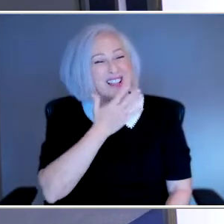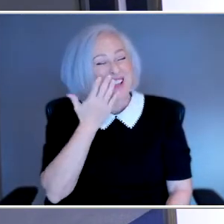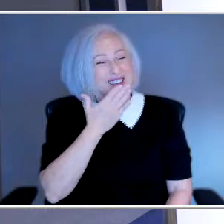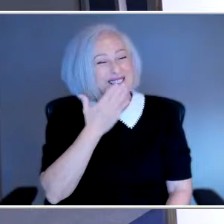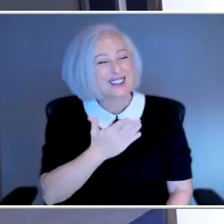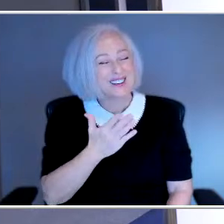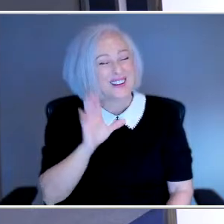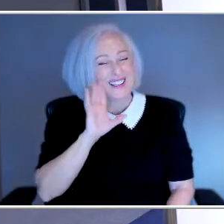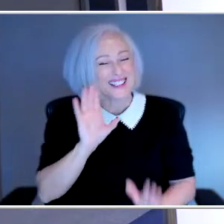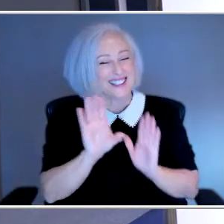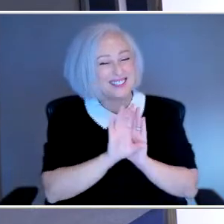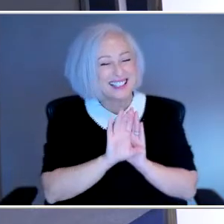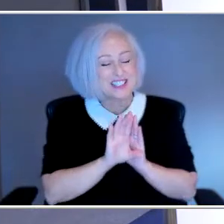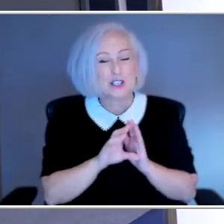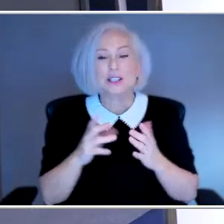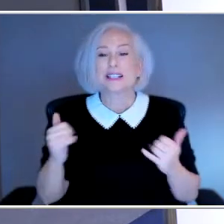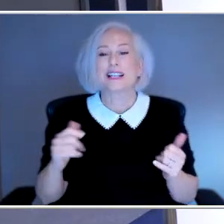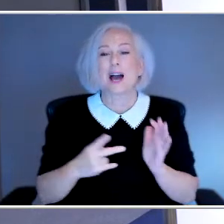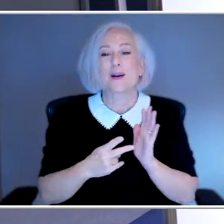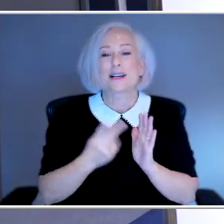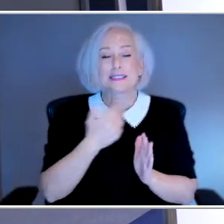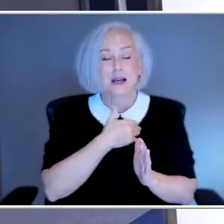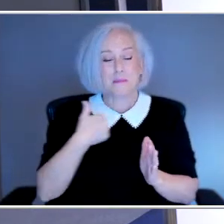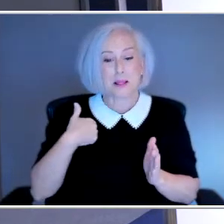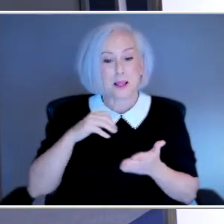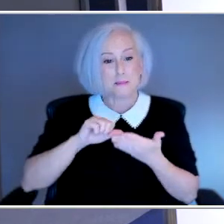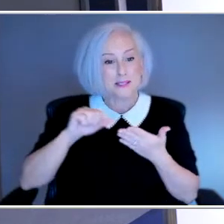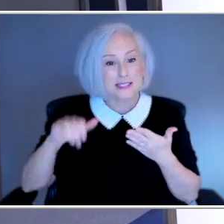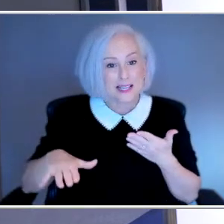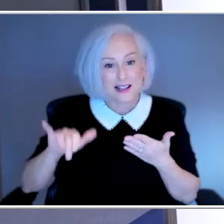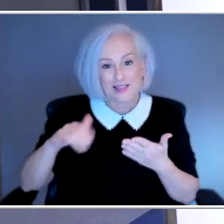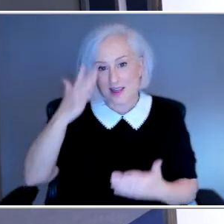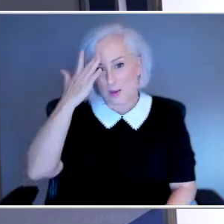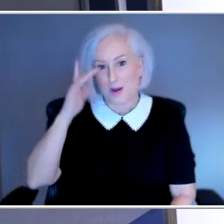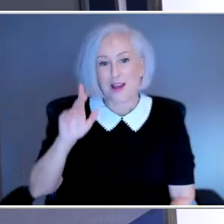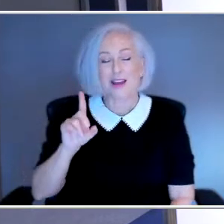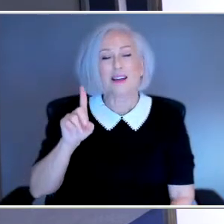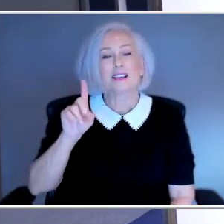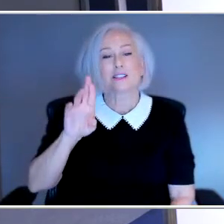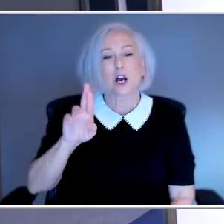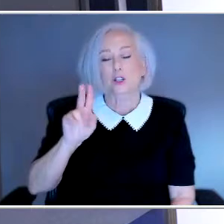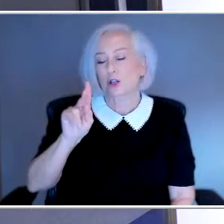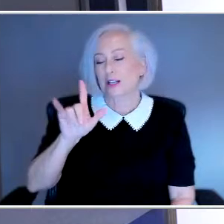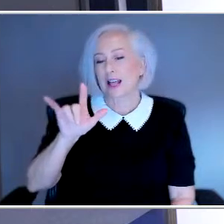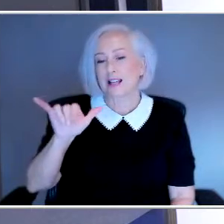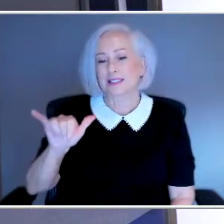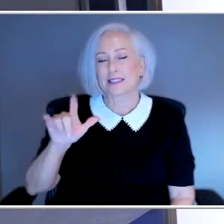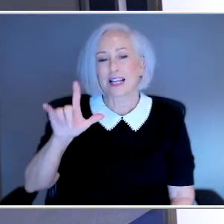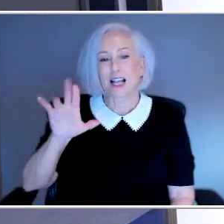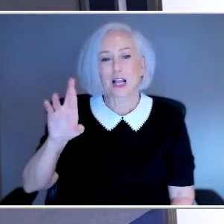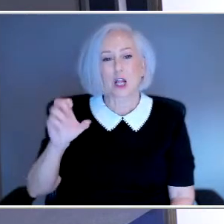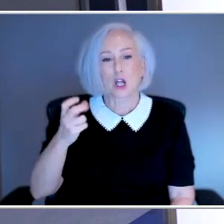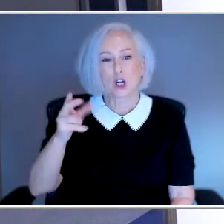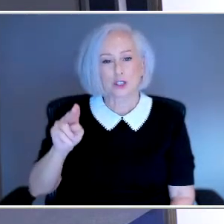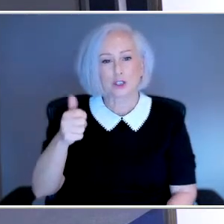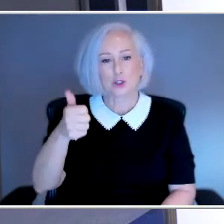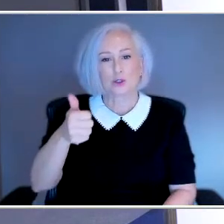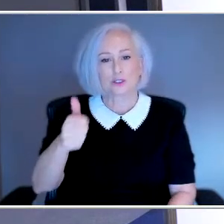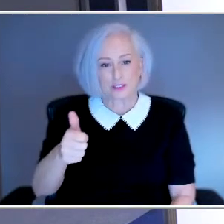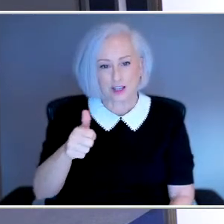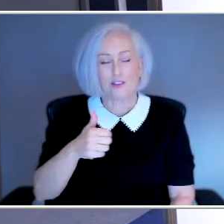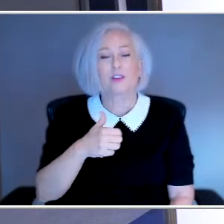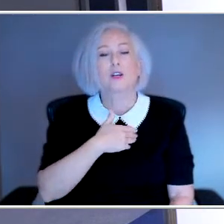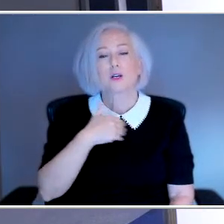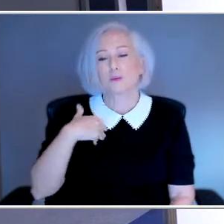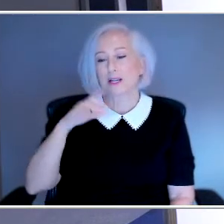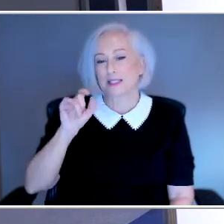talking about your double mastectomy, of course, which is why we're joined by Dr. Kelsey Larson, a breast surgical oncologist here at the University of Kansas Cancer Center. Good to have